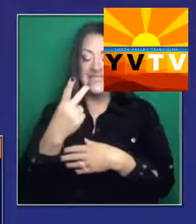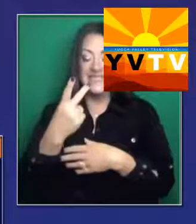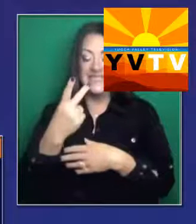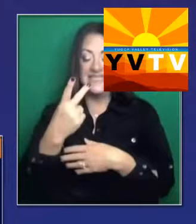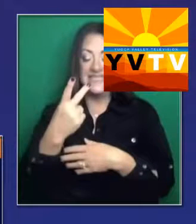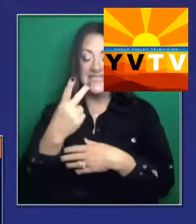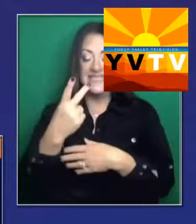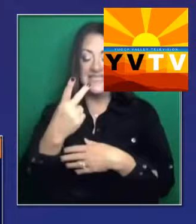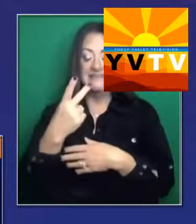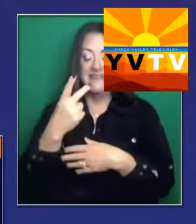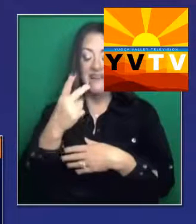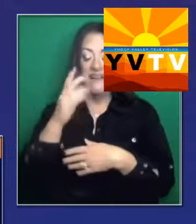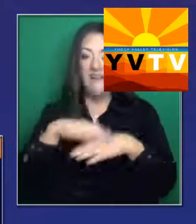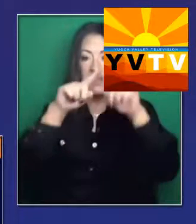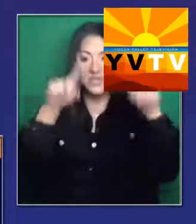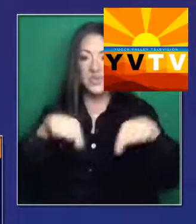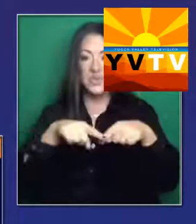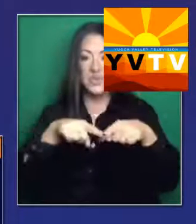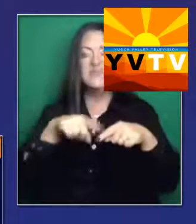covid19.ca.gov website,